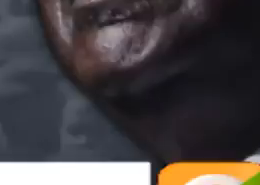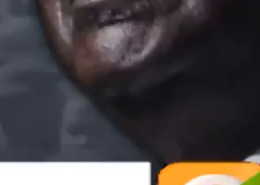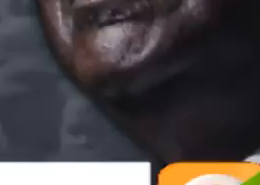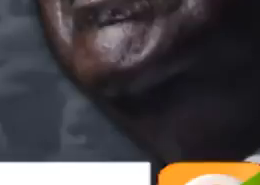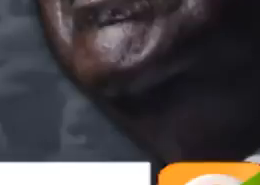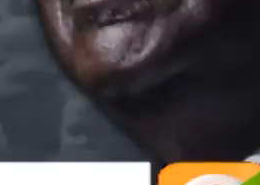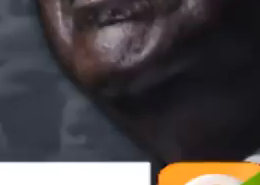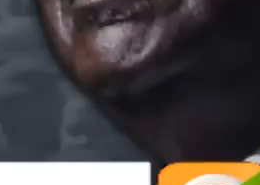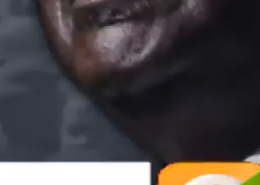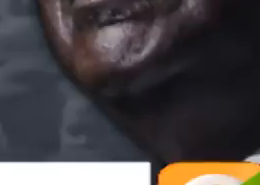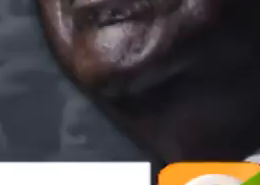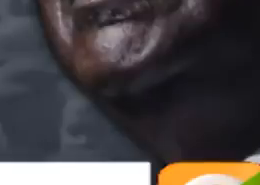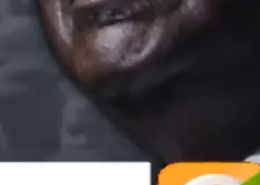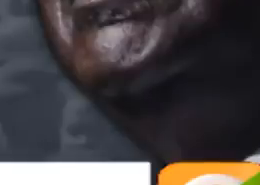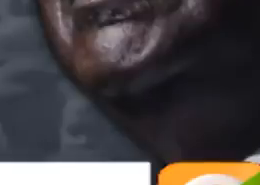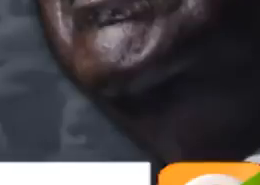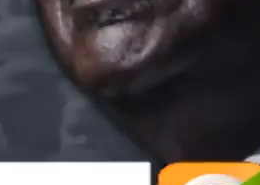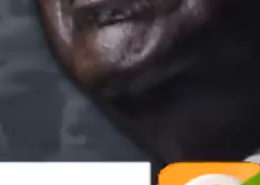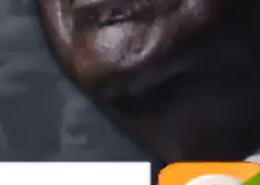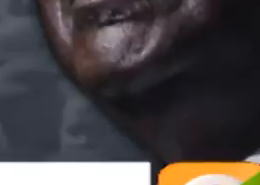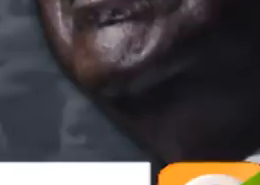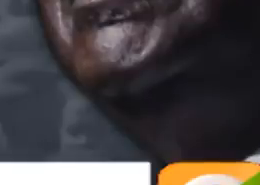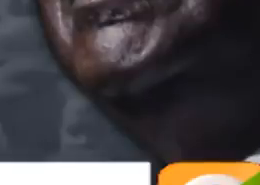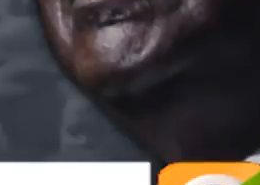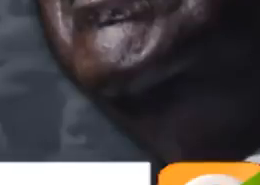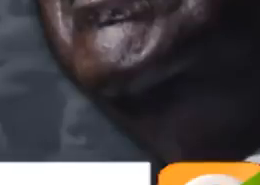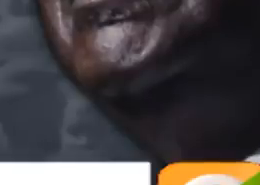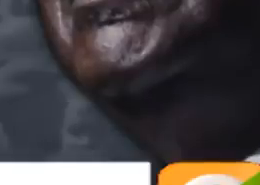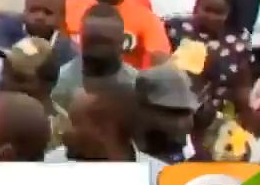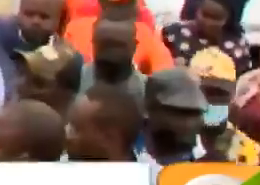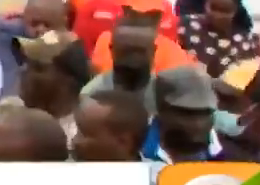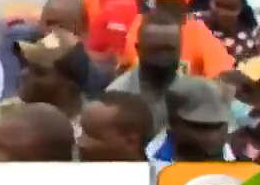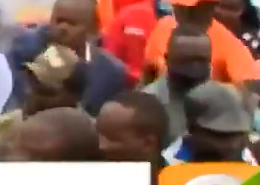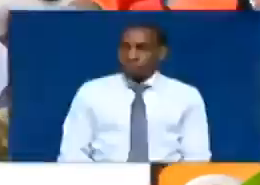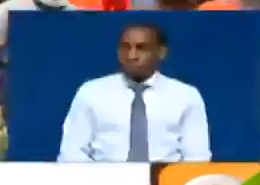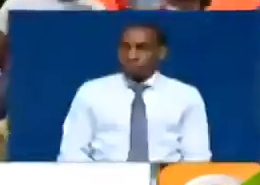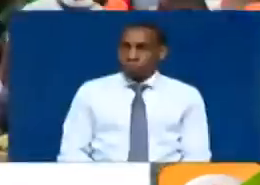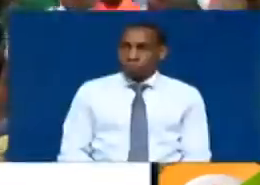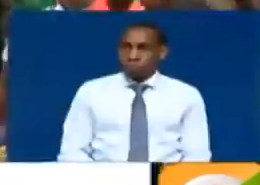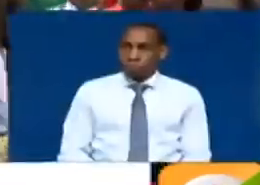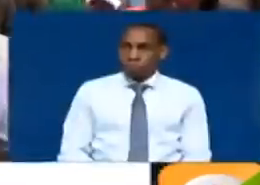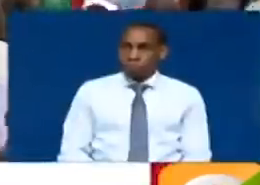government to reduce unnecessary expenditure, and sealing of corruption loopholes.